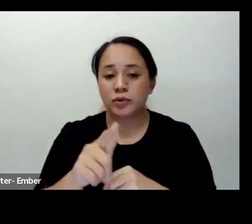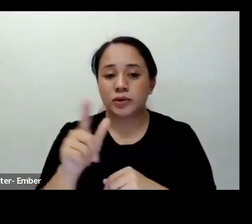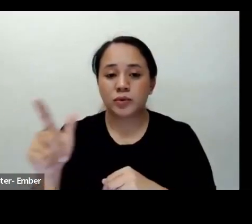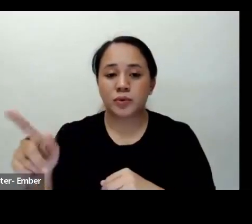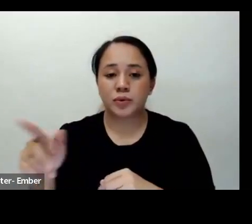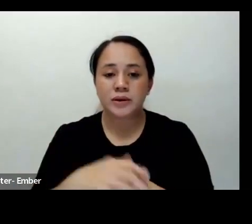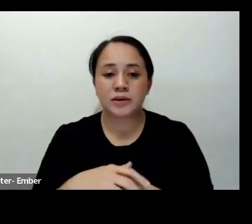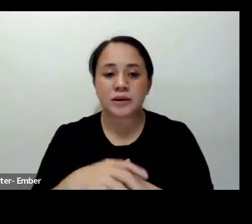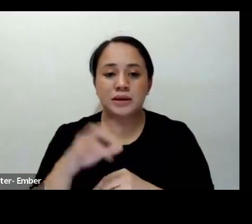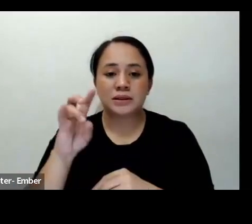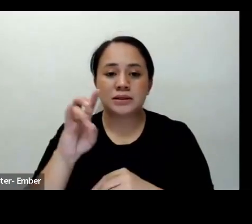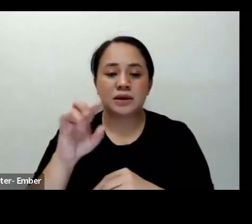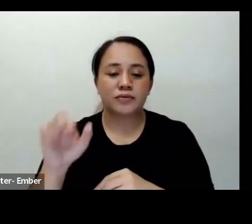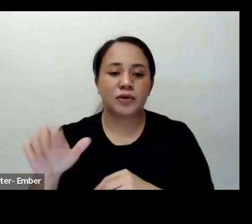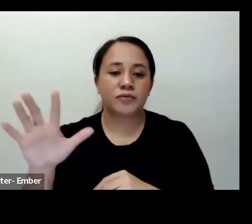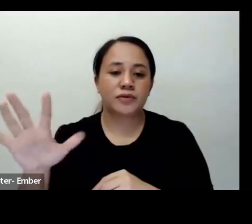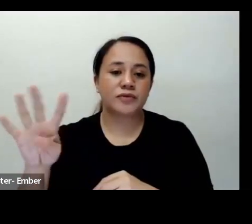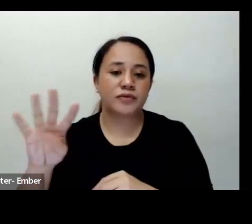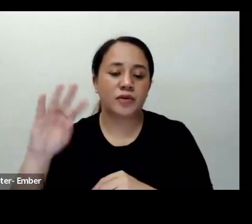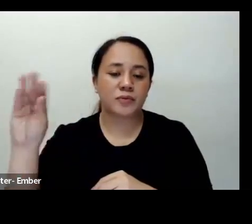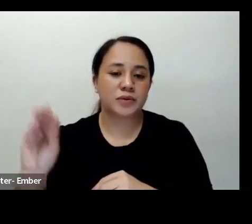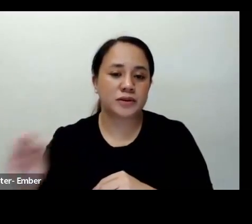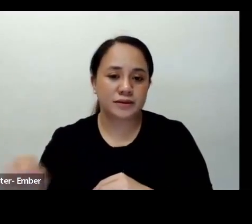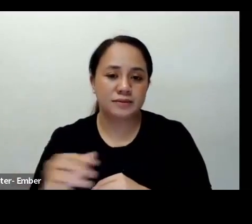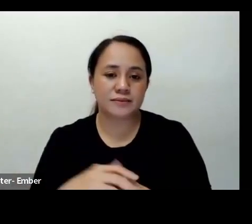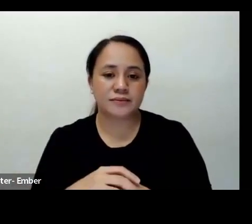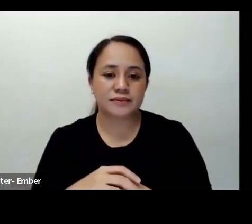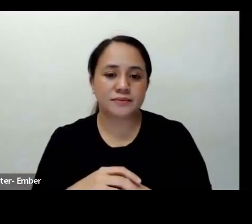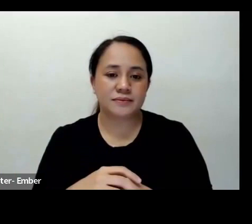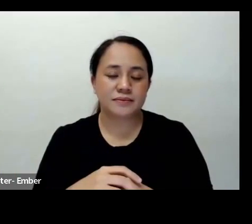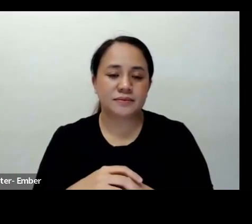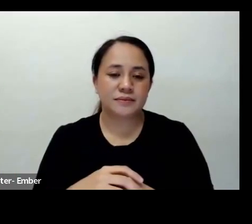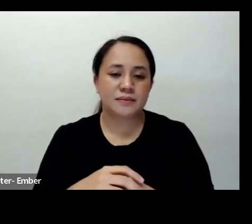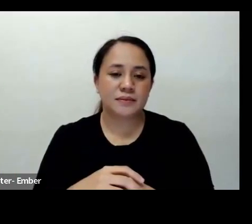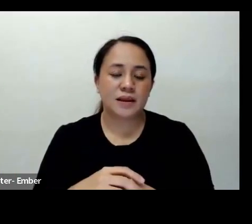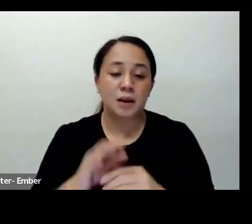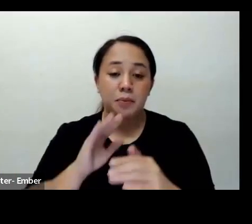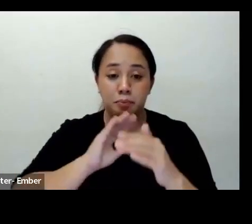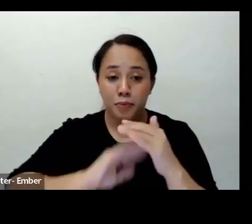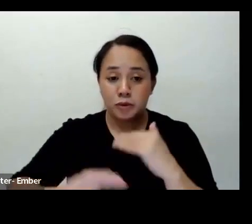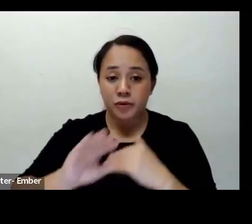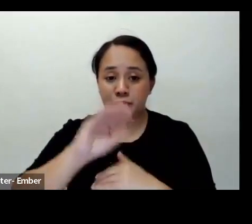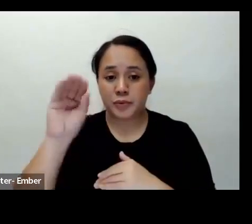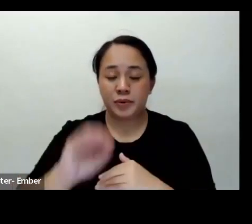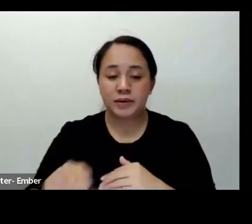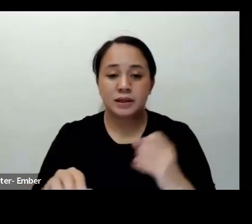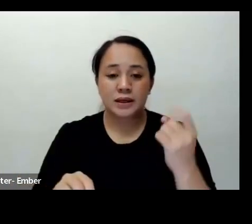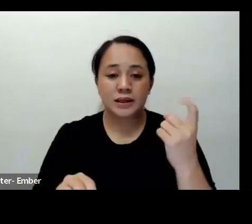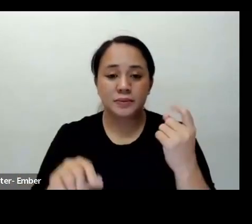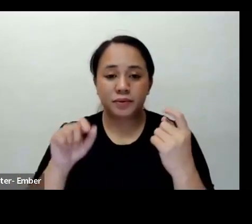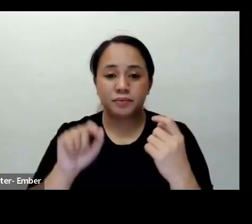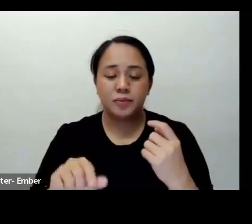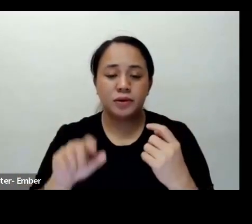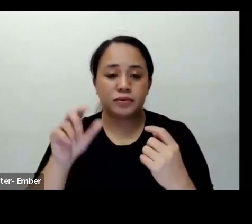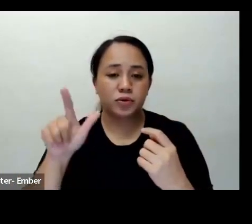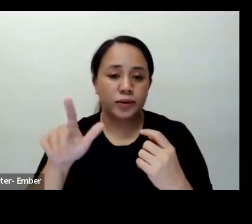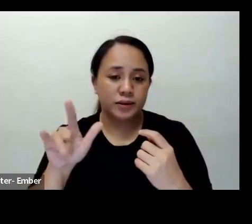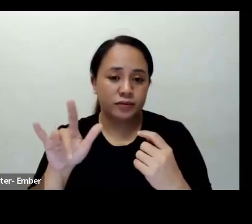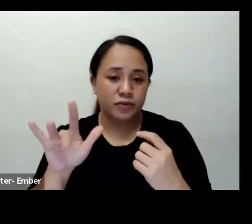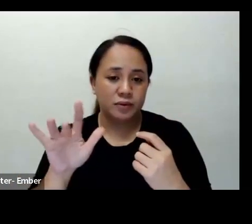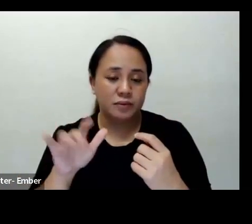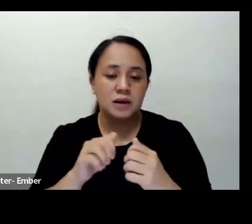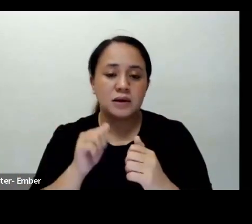was 7.54%. And the birth rate was 11.25. So